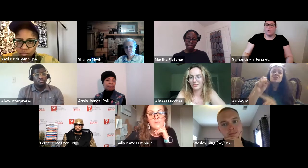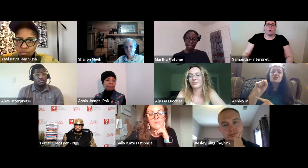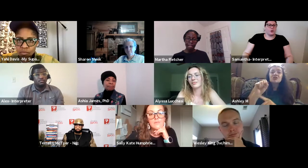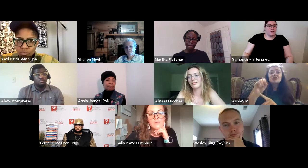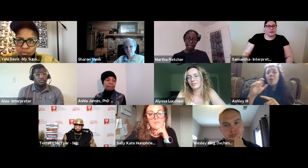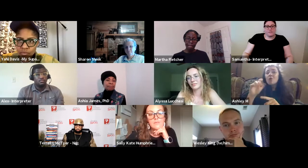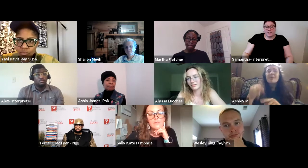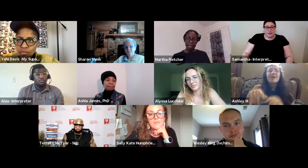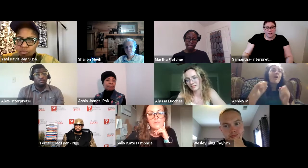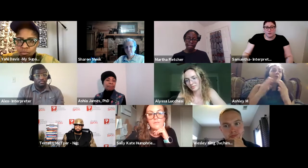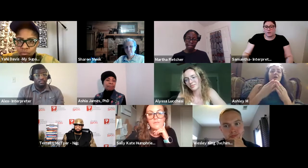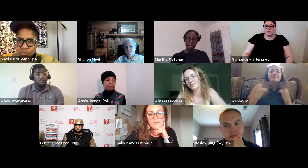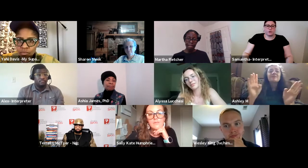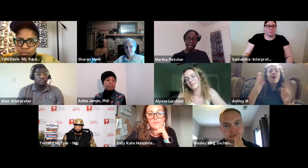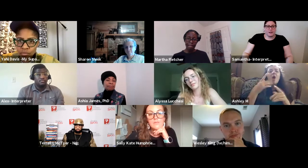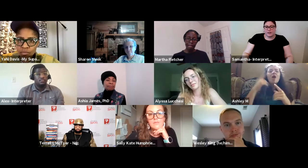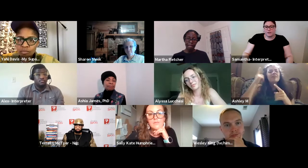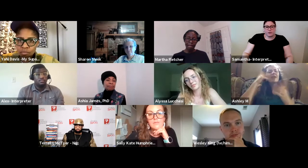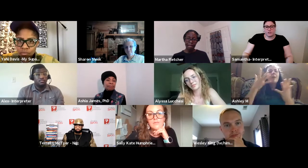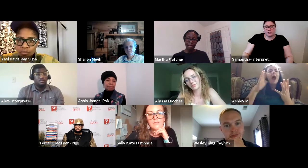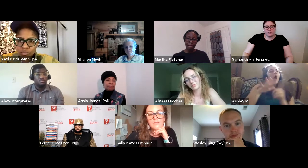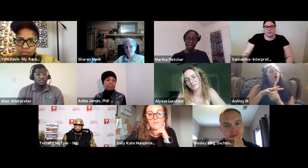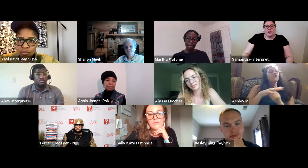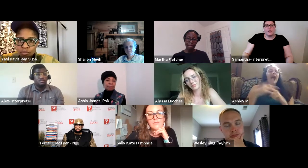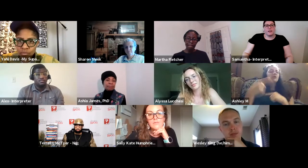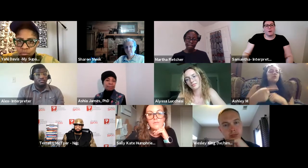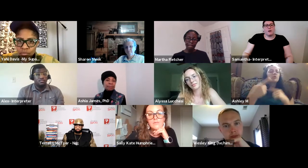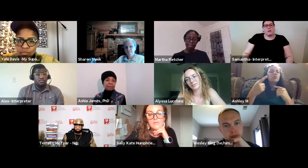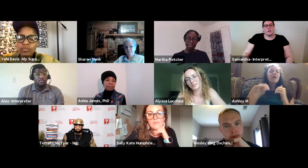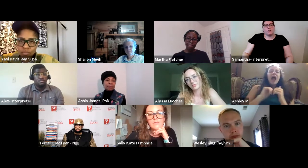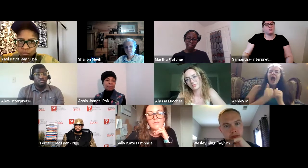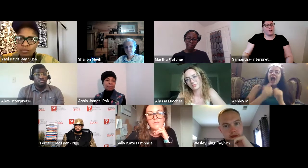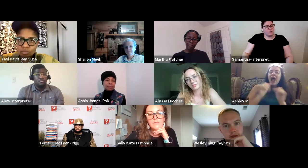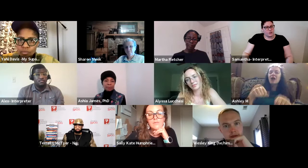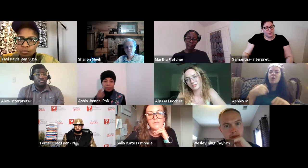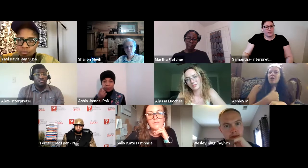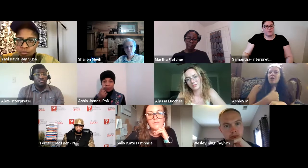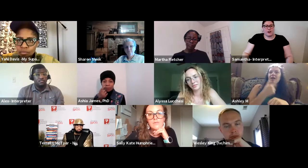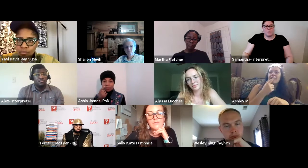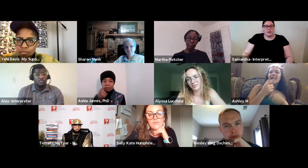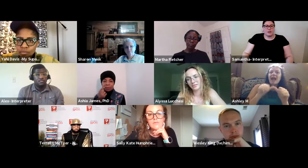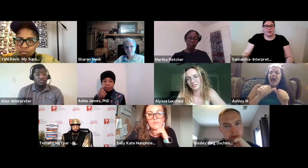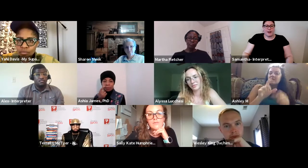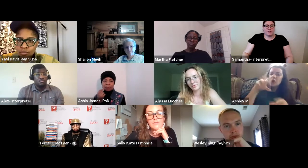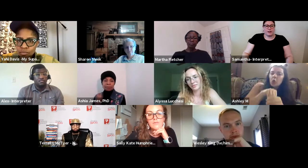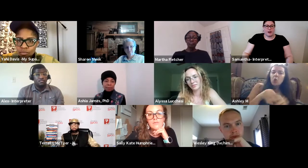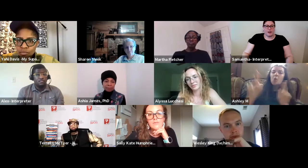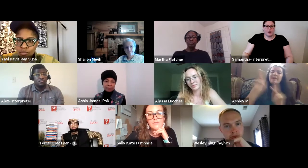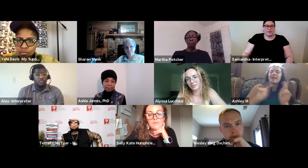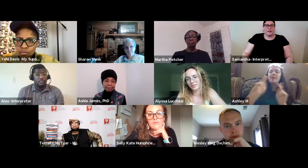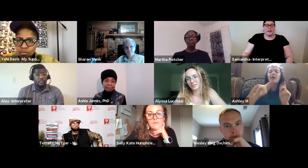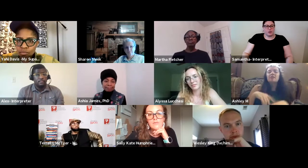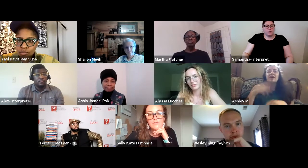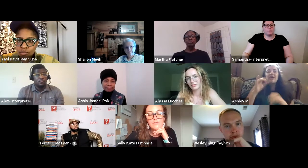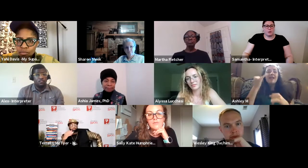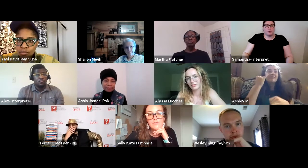store or when you're making a video on social media or in general. Think about who's around you and the environment and how can